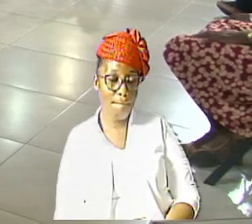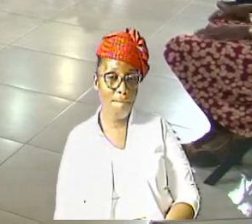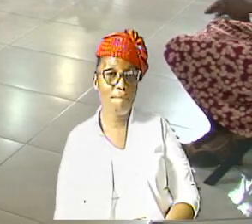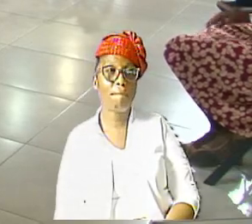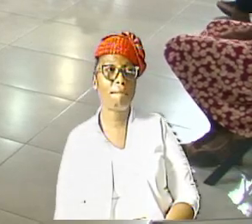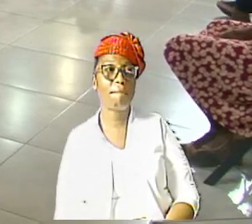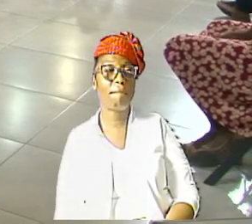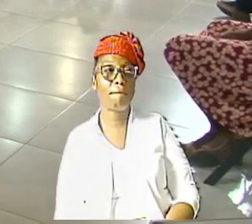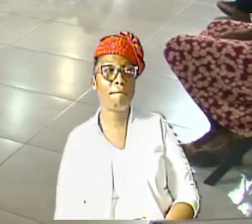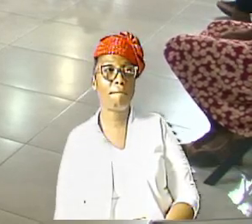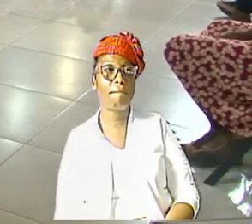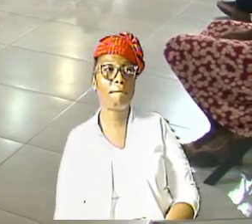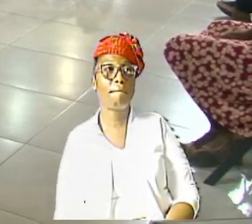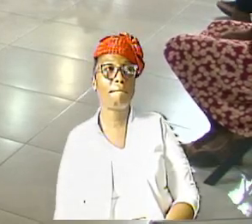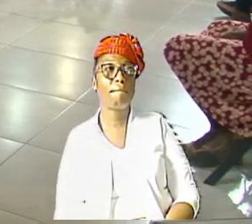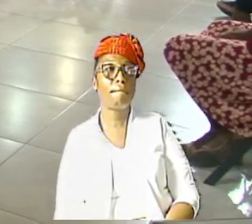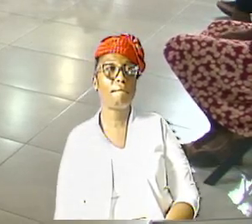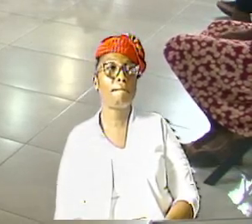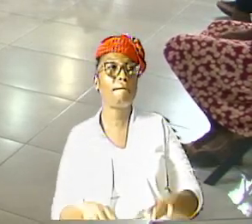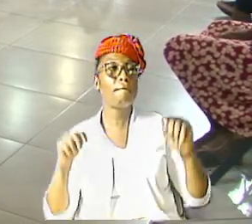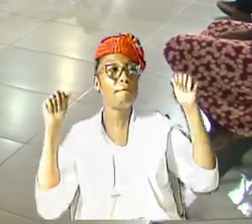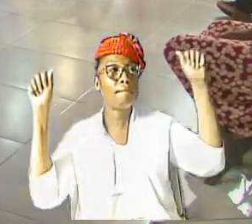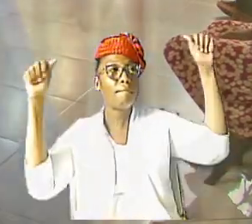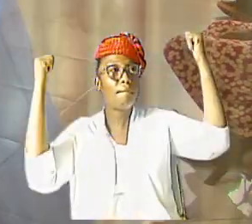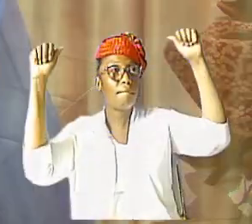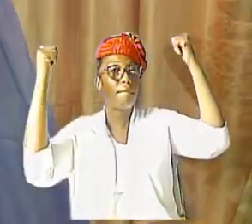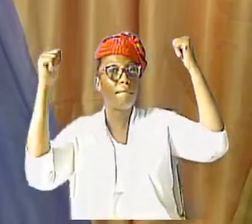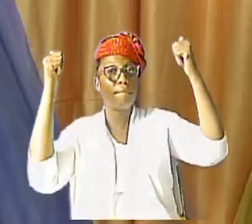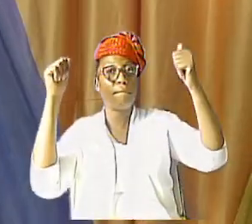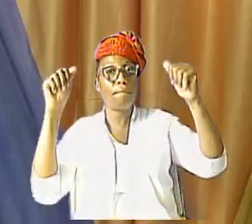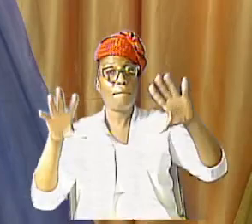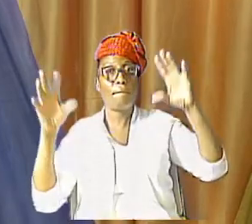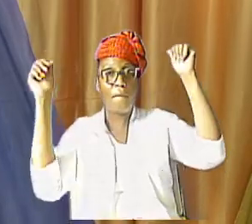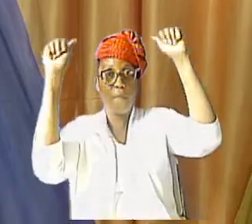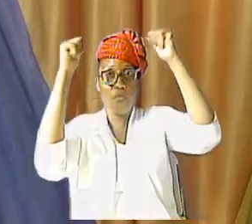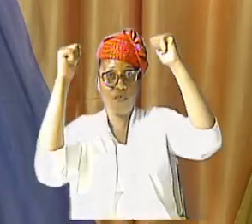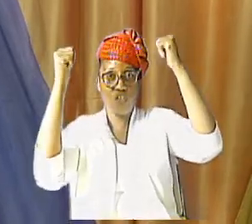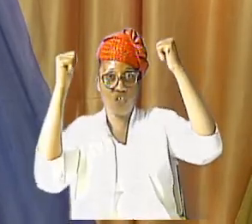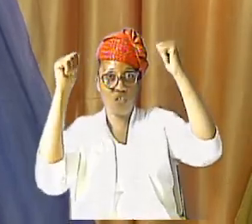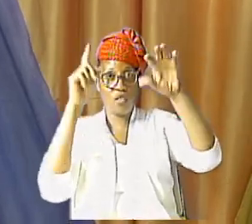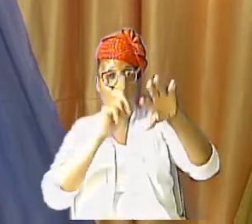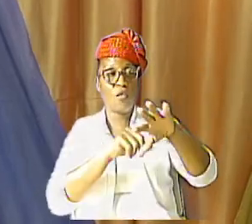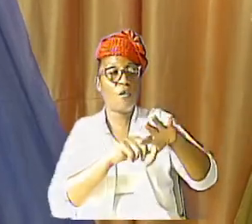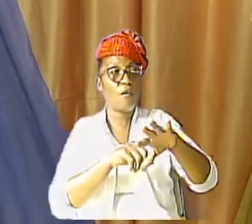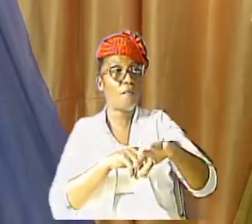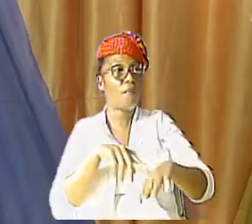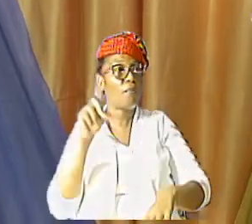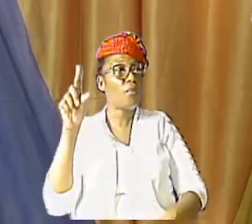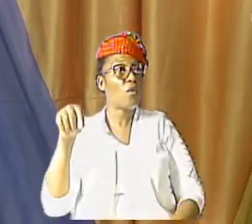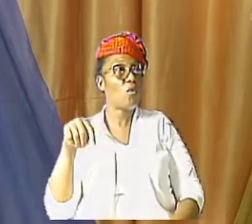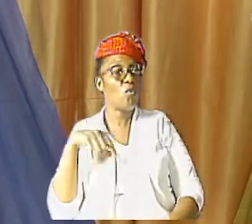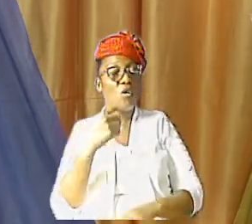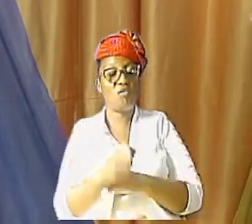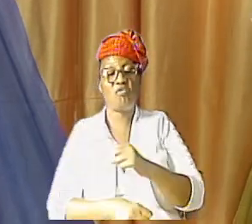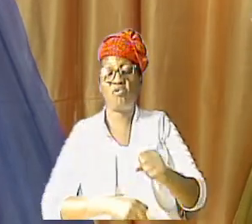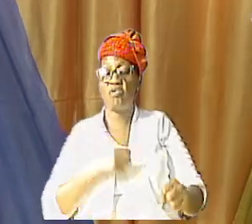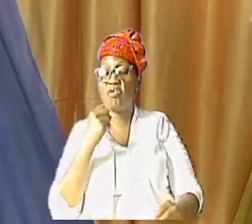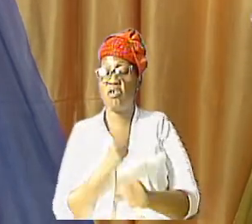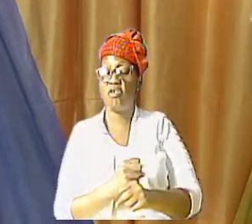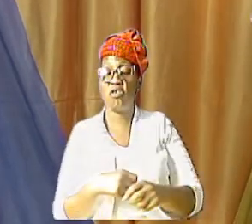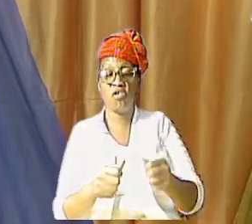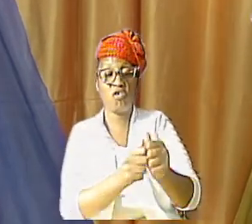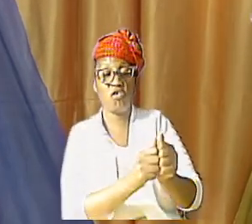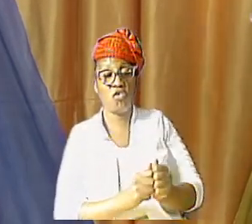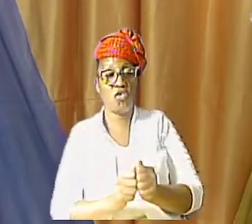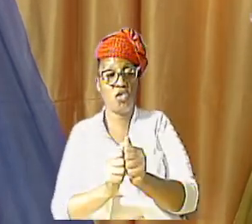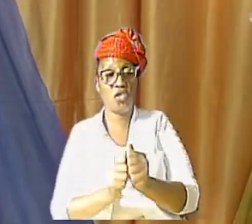we're going to begin anniversary time. You know, it's our anniversary, you know, because, I mean, 20 years together and bring two beautiful children, it's enough to